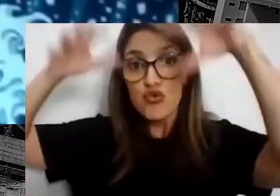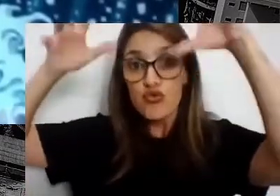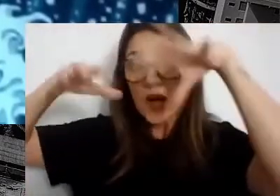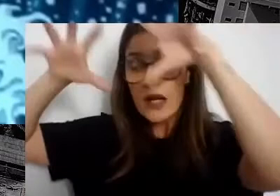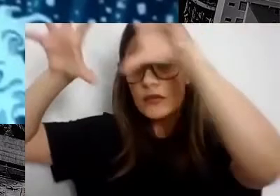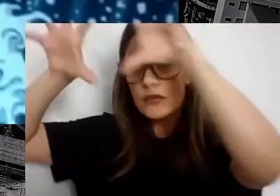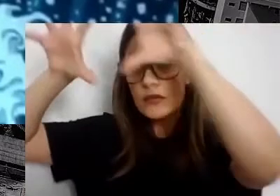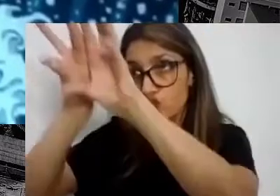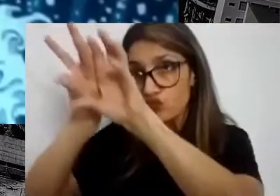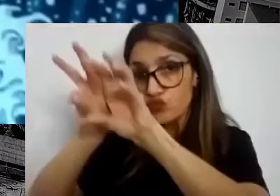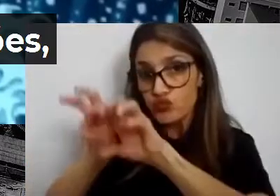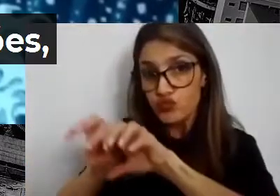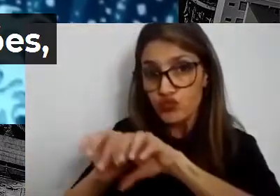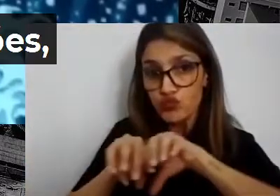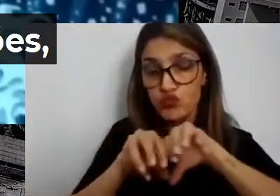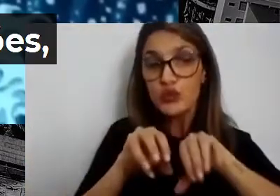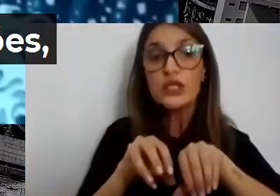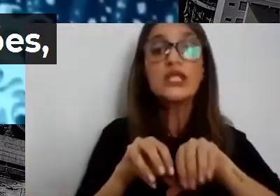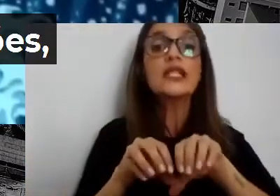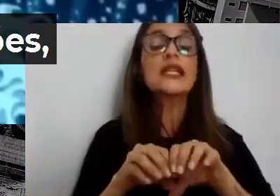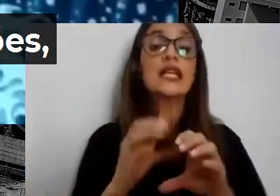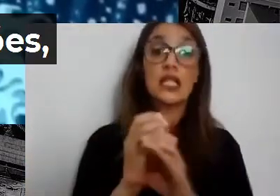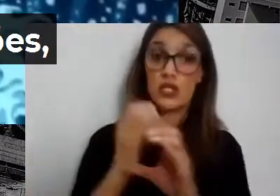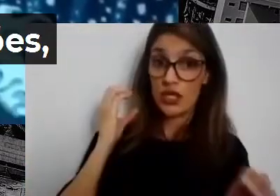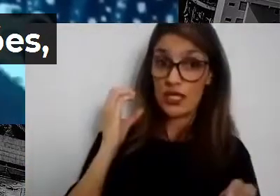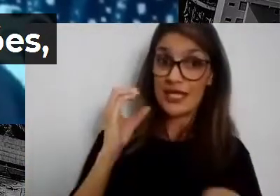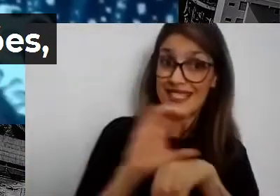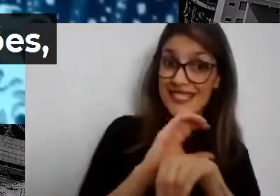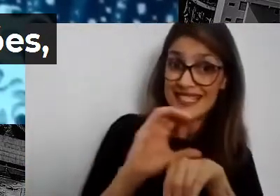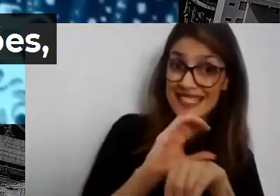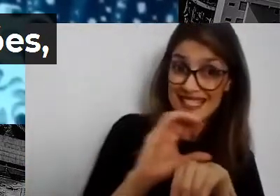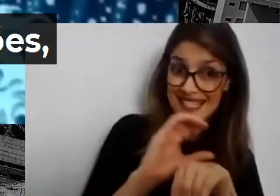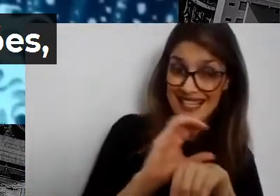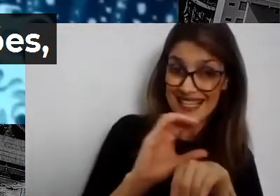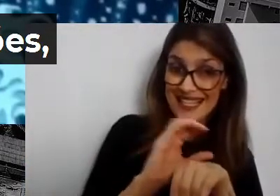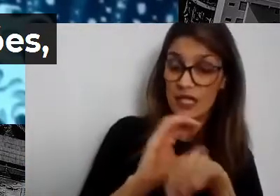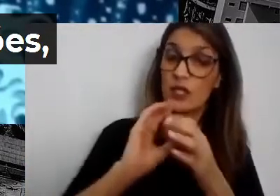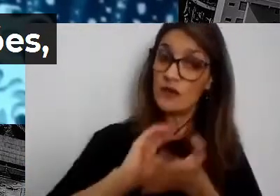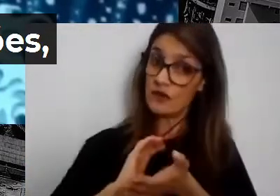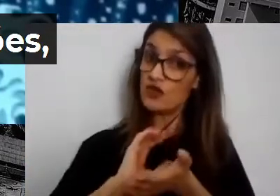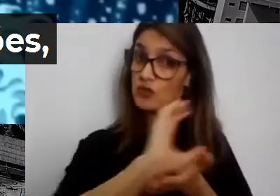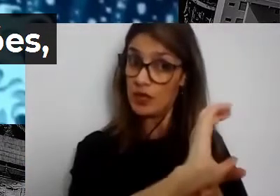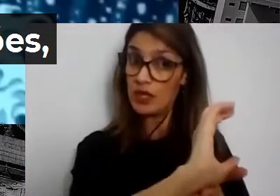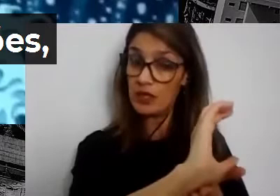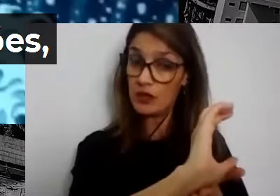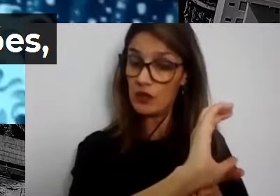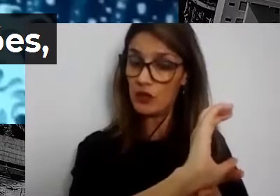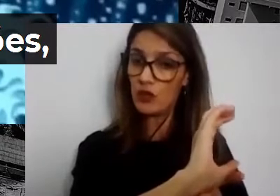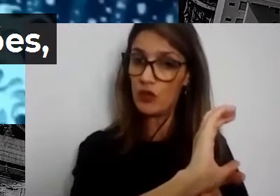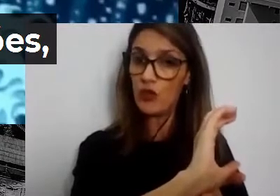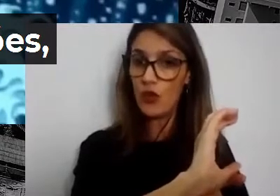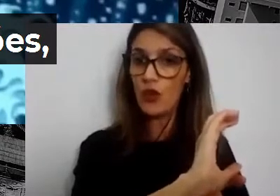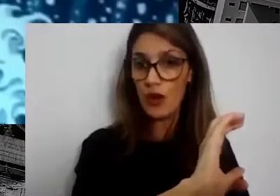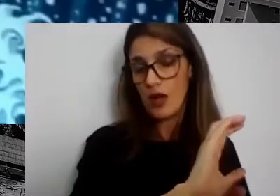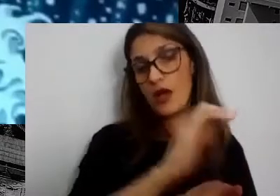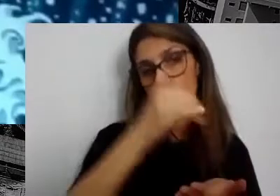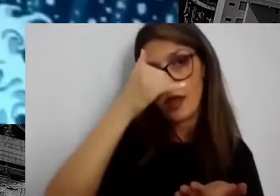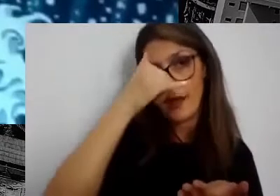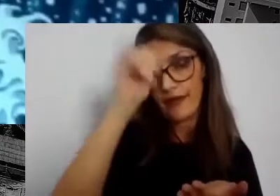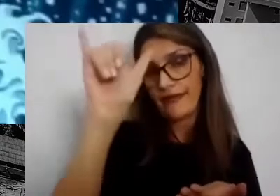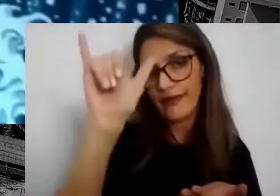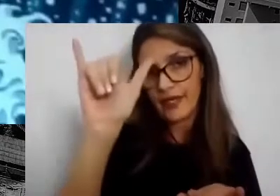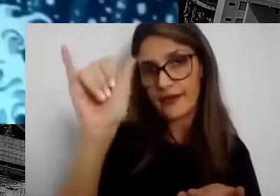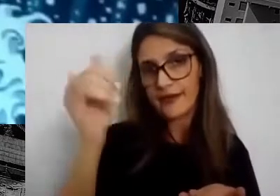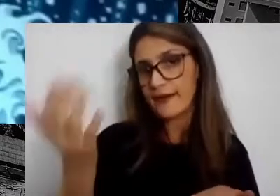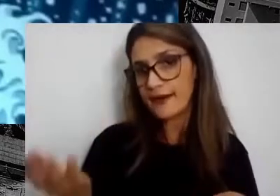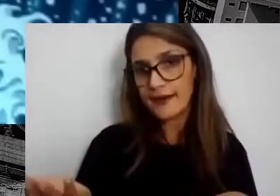very clear that that investment will derive the benefit of avoiding flooding, channeling water into riverways, and just